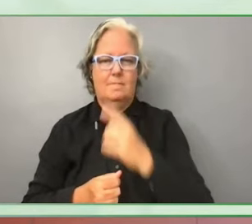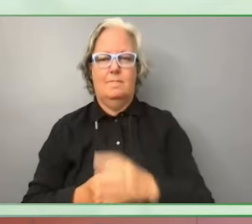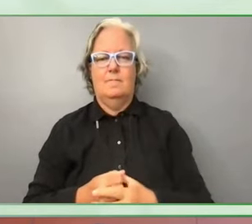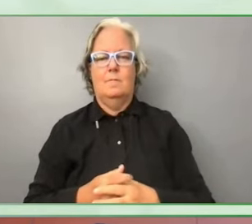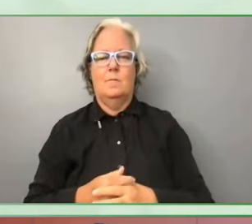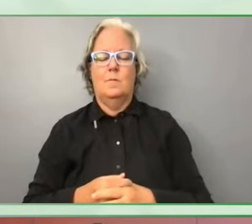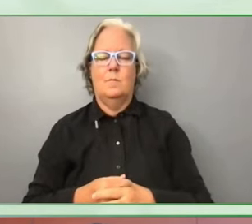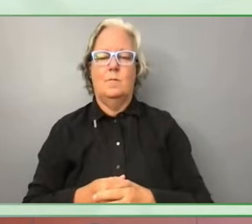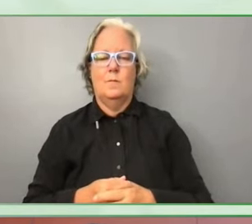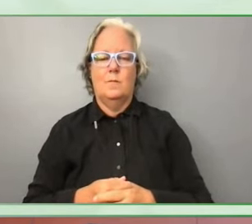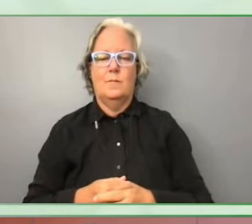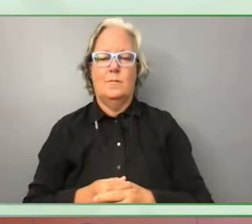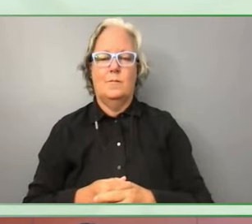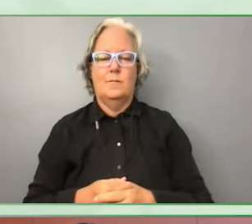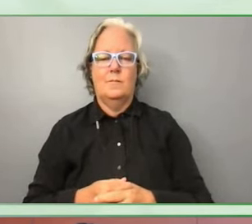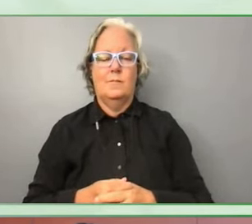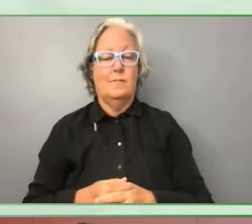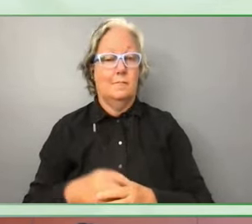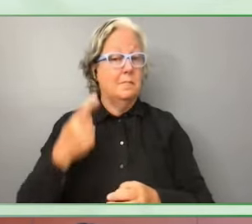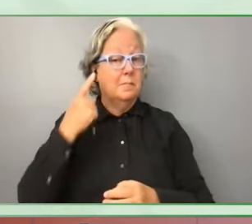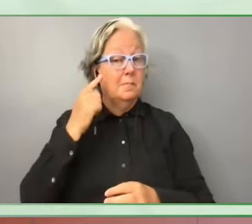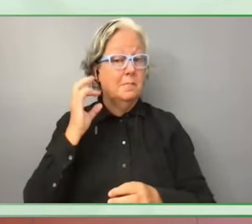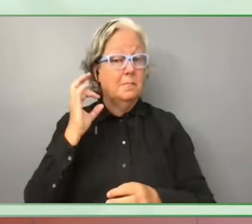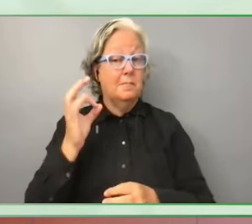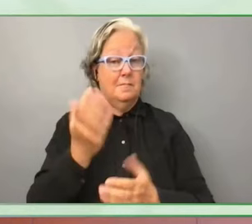We can hear Lilian.